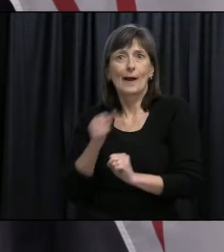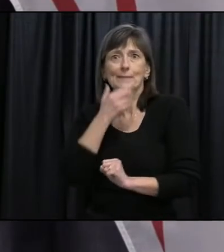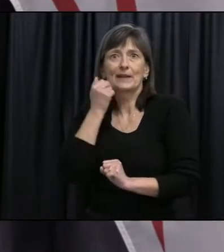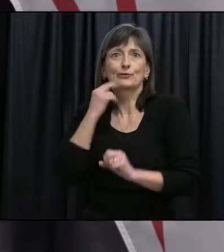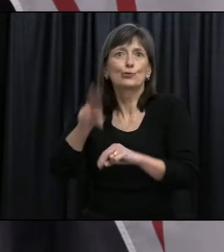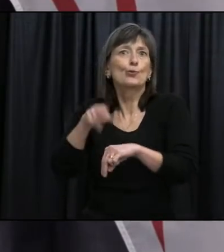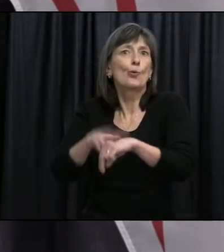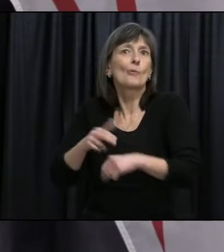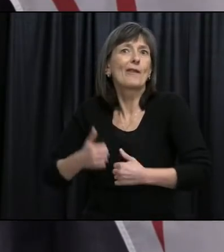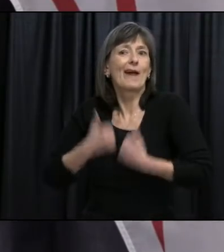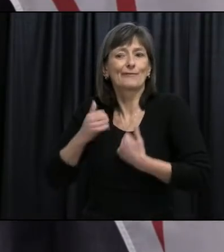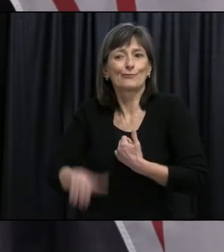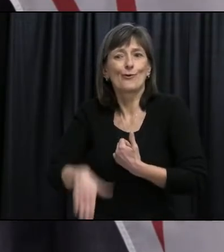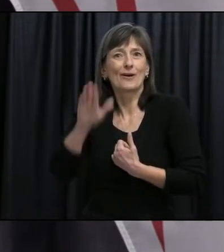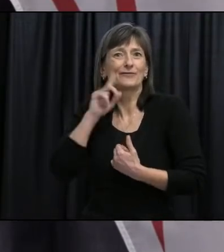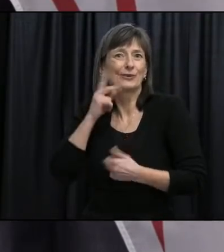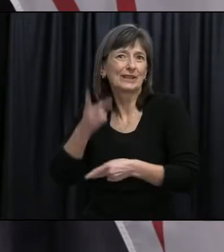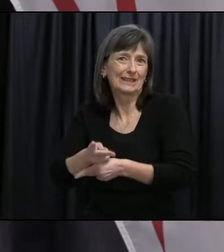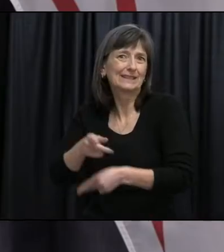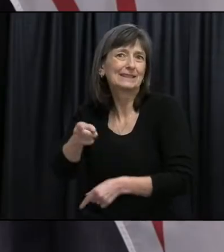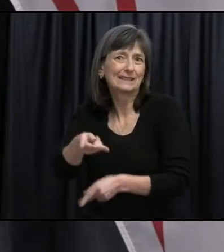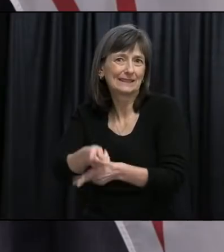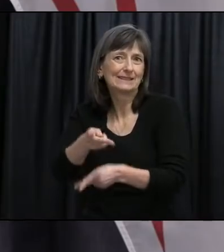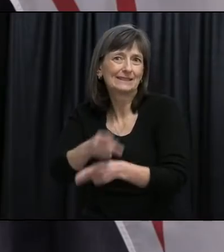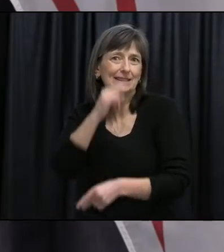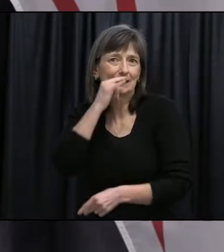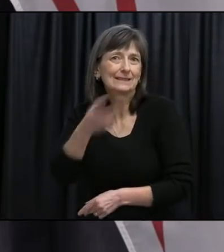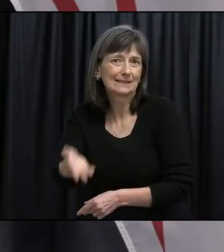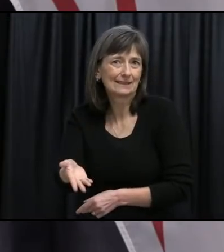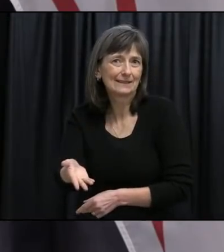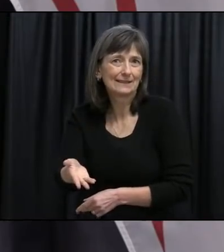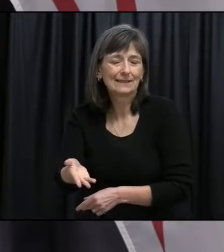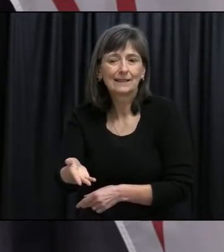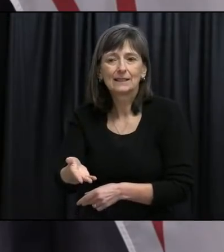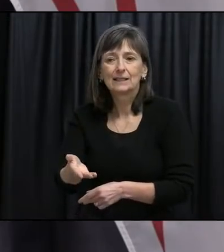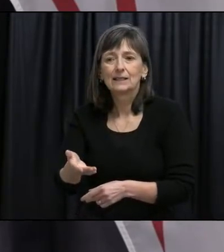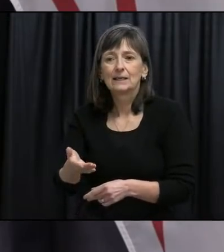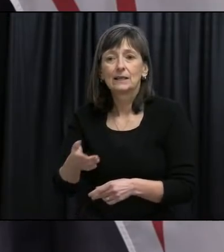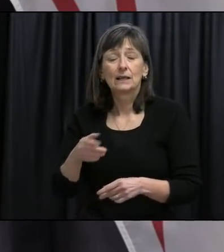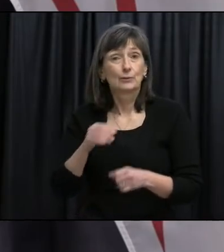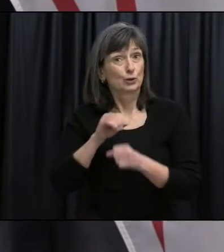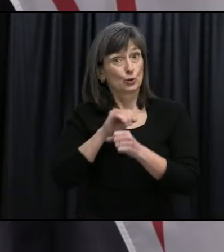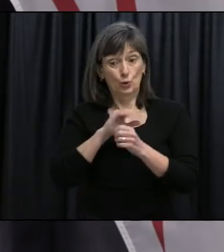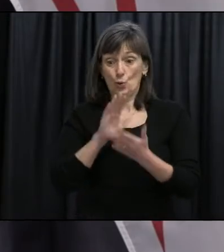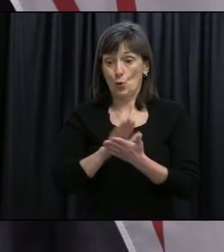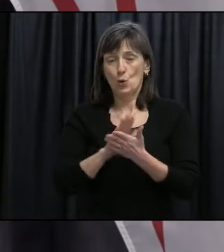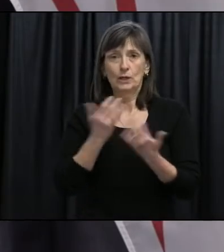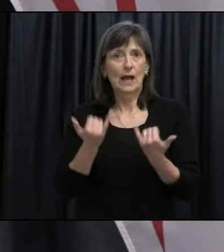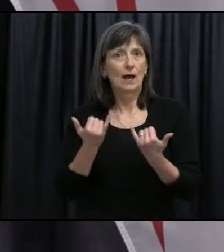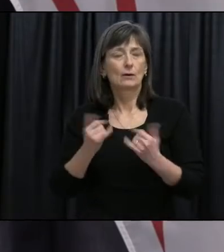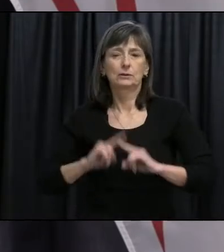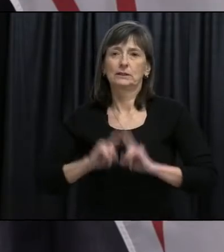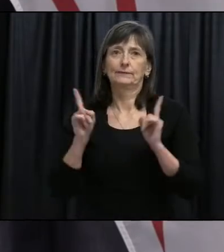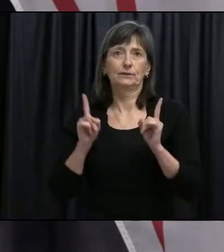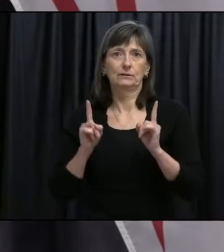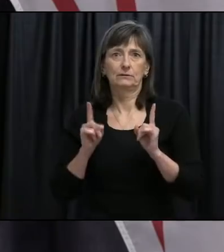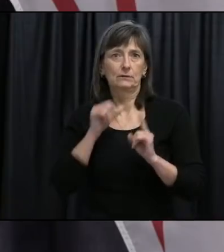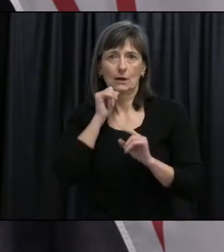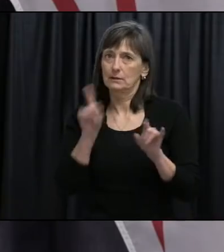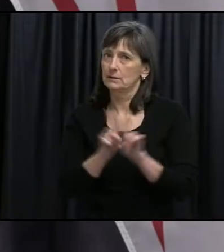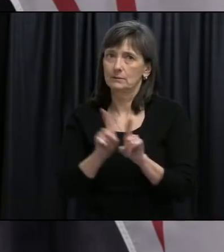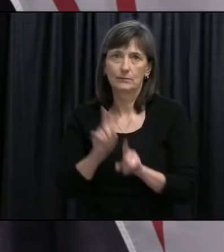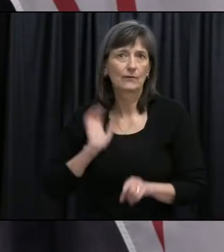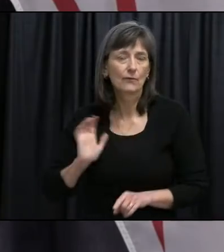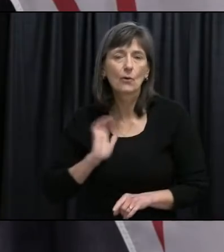can. You know, there's still lots of things that are very different about school right now with their going back. We